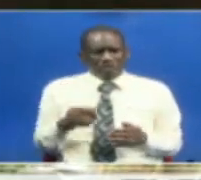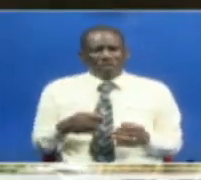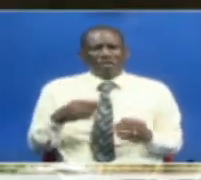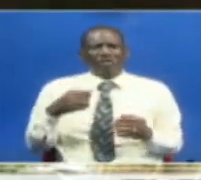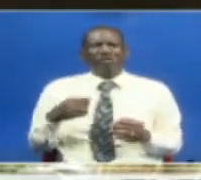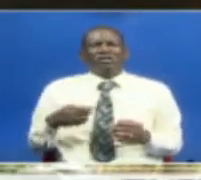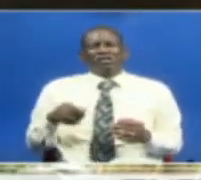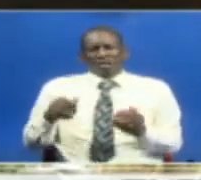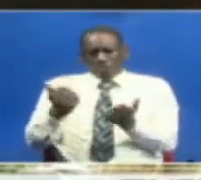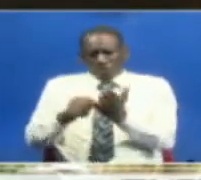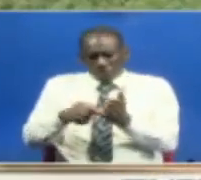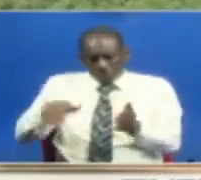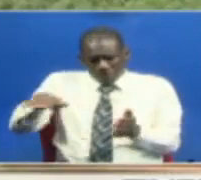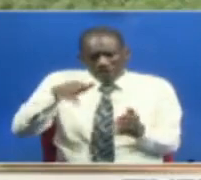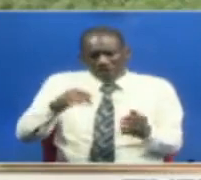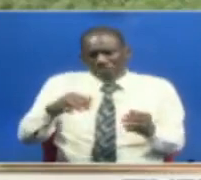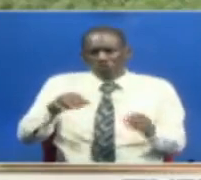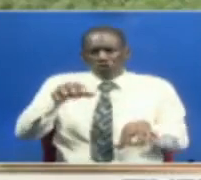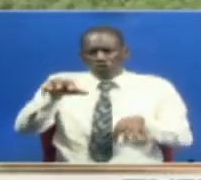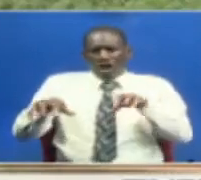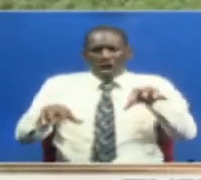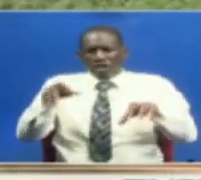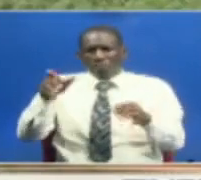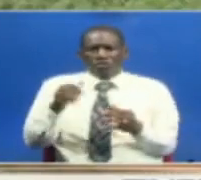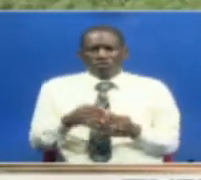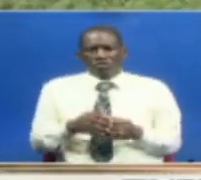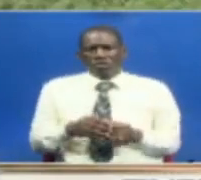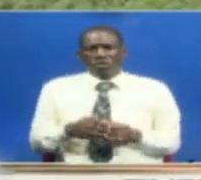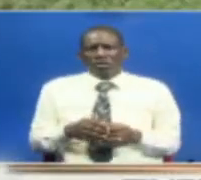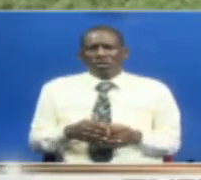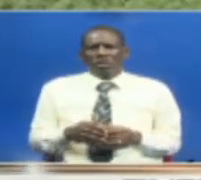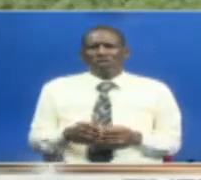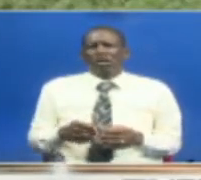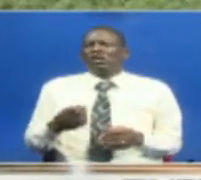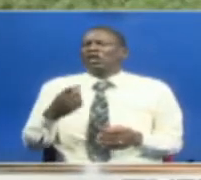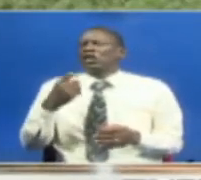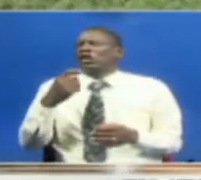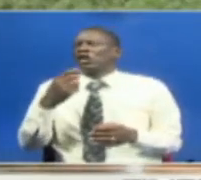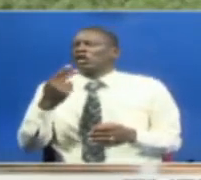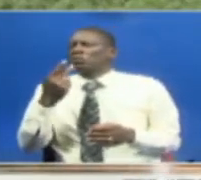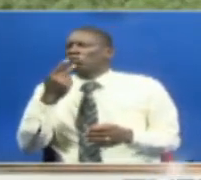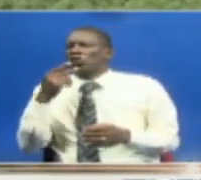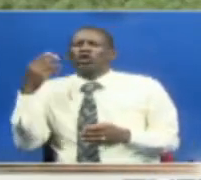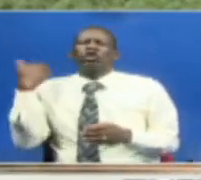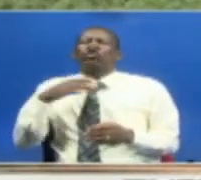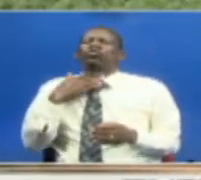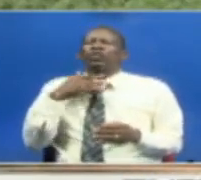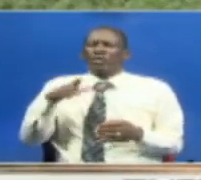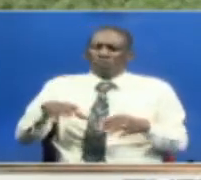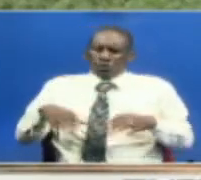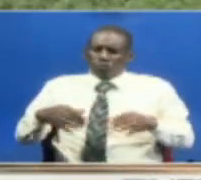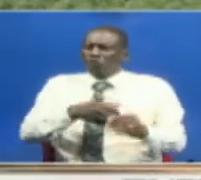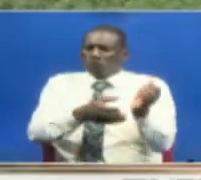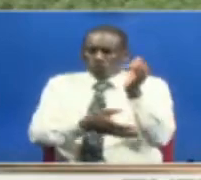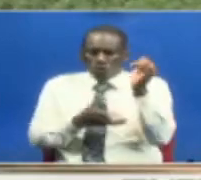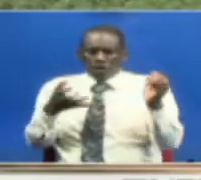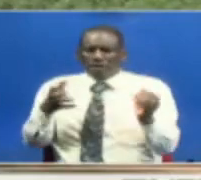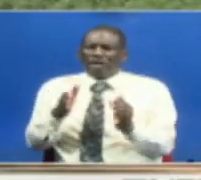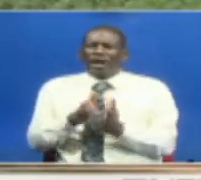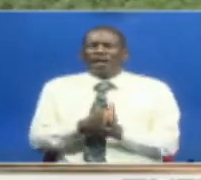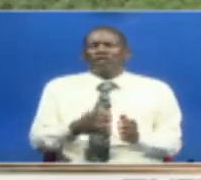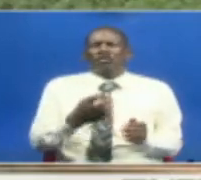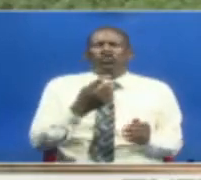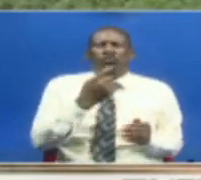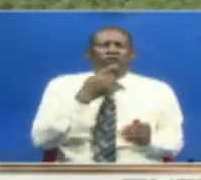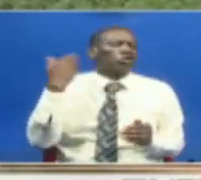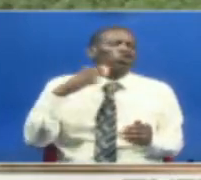na mifugo. Mpokuwa tataki yaki chukuliwe na atulie. Mbaga atalipisa kisasi. Unajua sasa hata hii